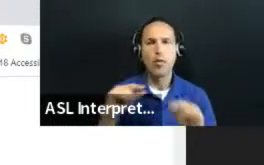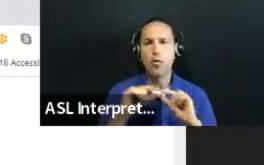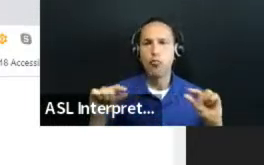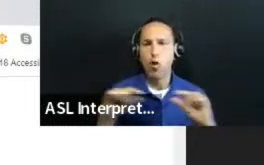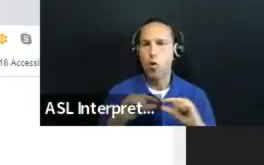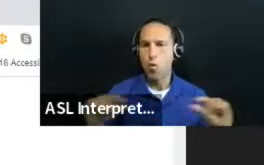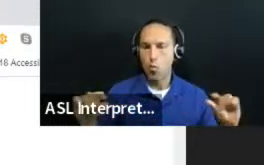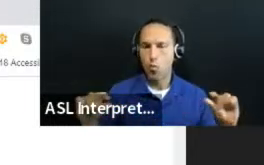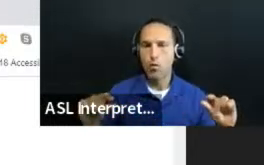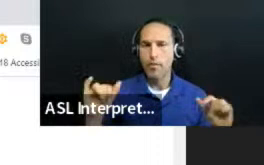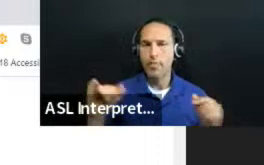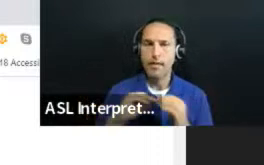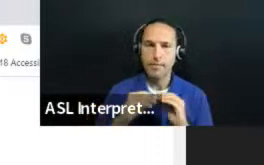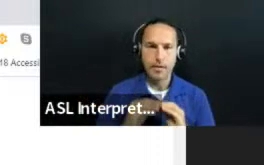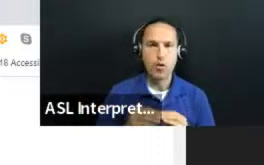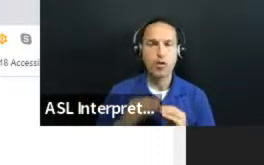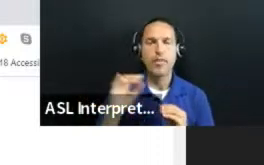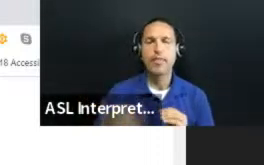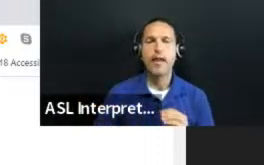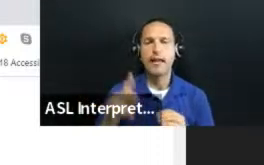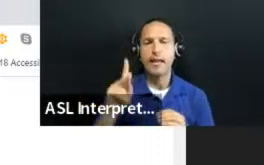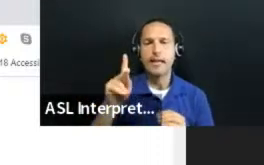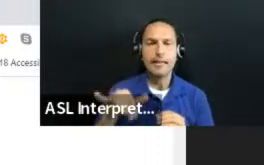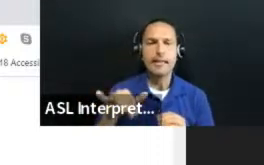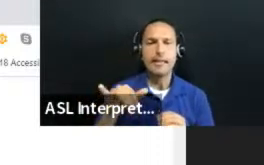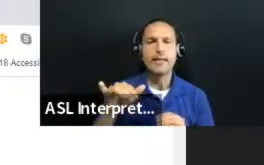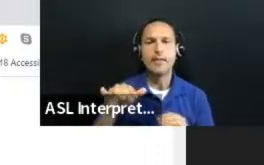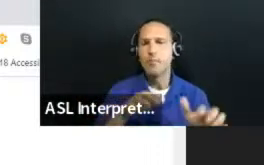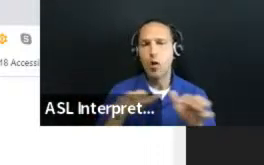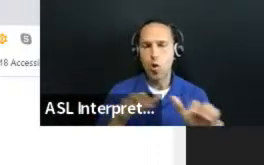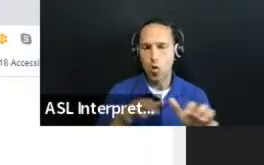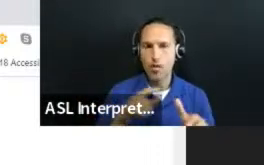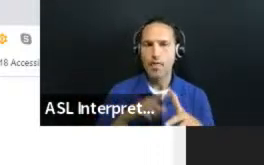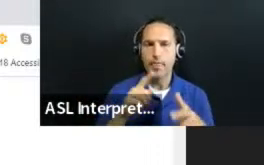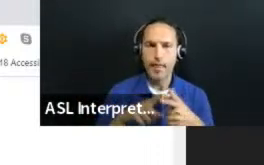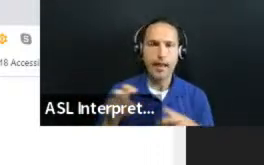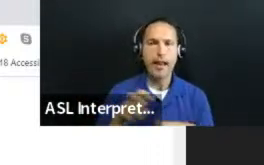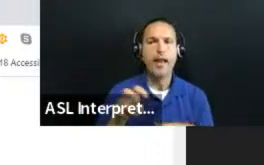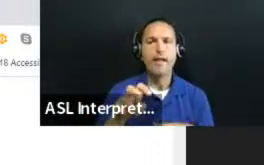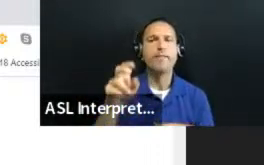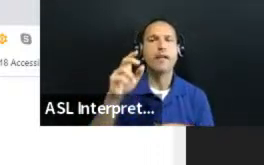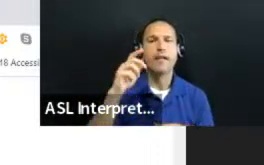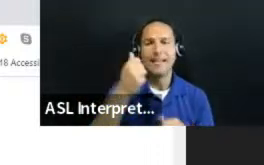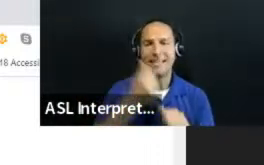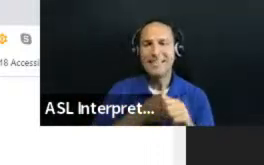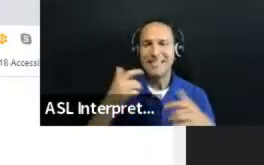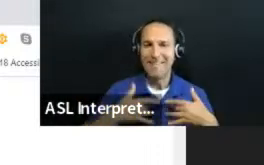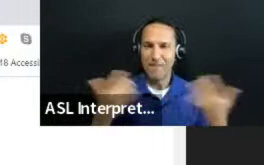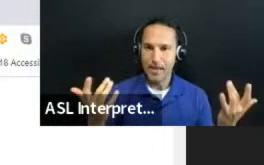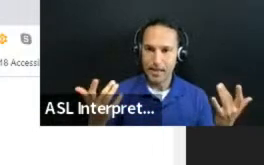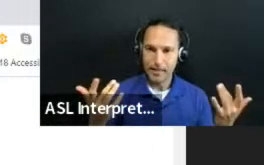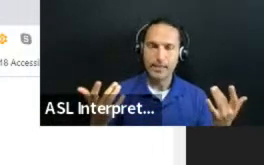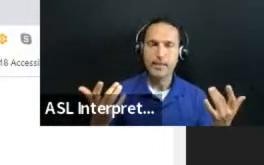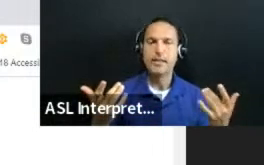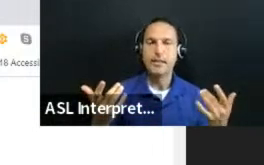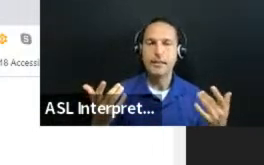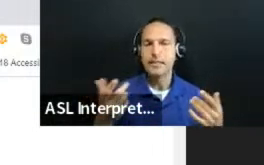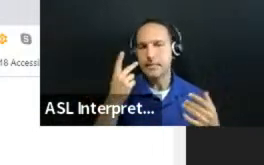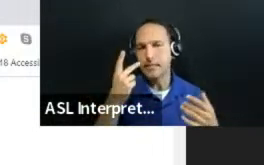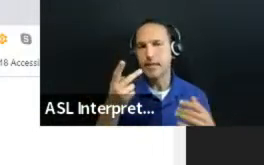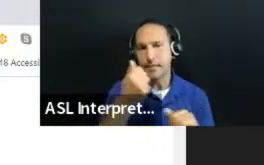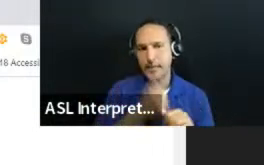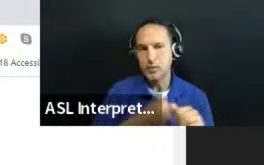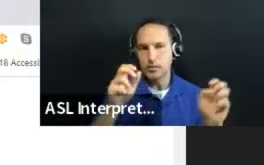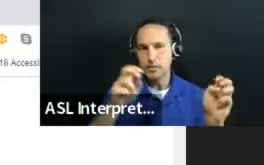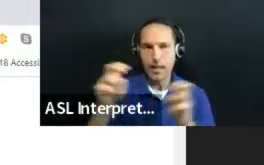of numbers across the keyboard again, right? And to navigate by event. So I could just hear each event